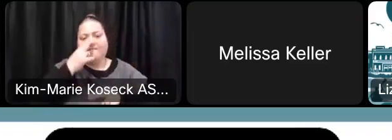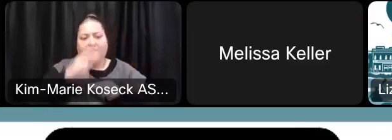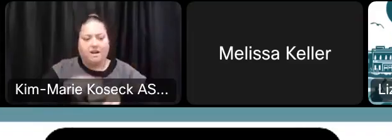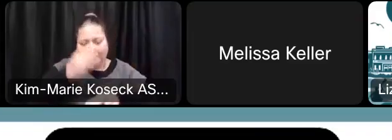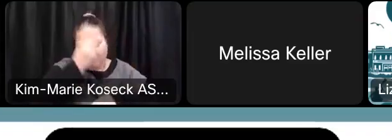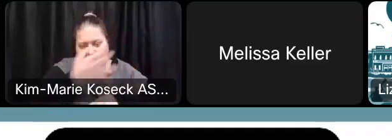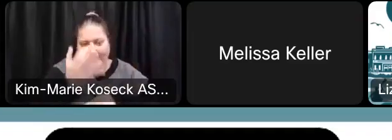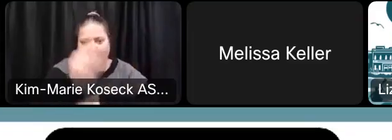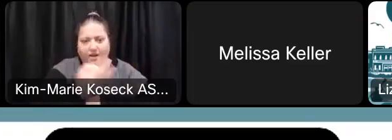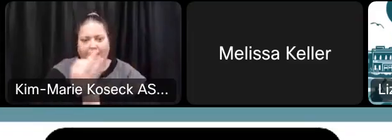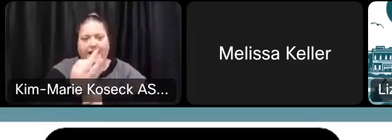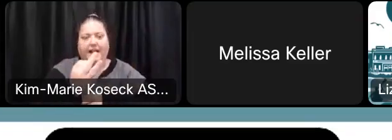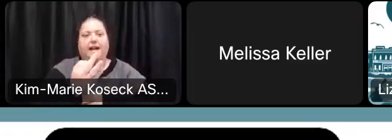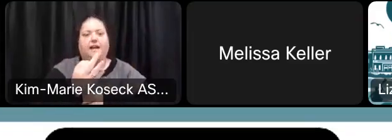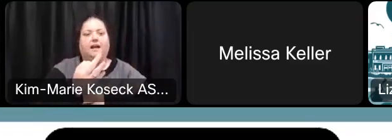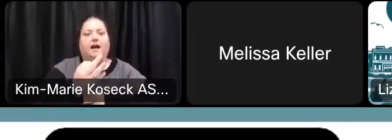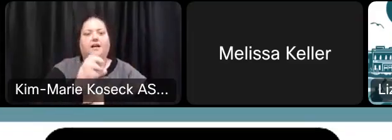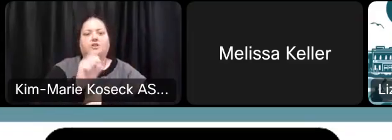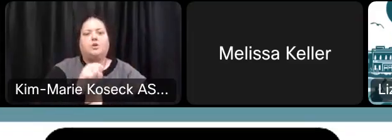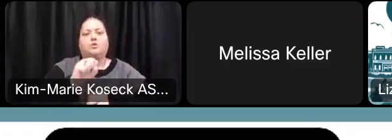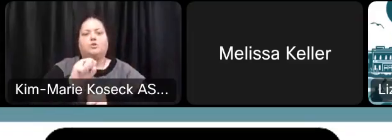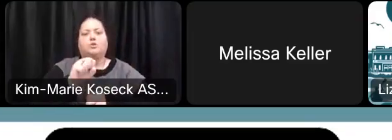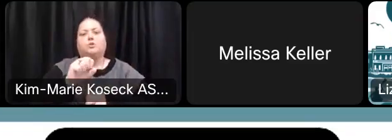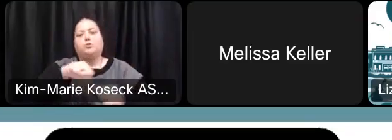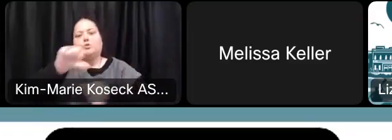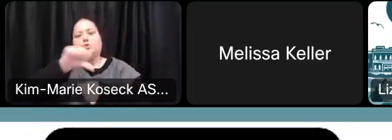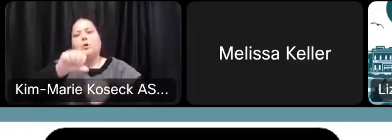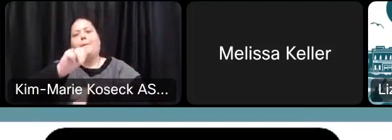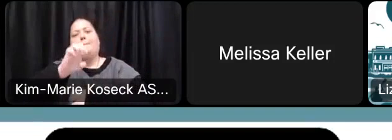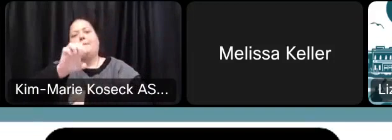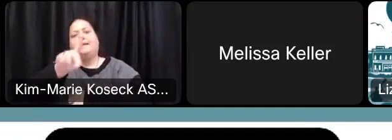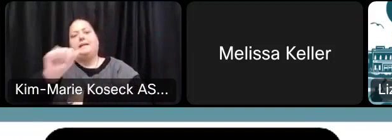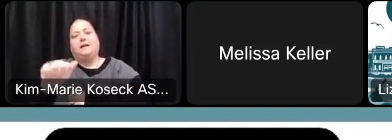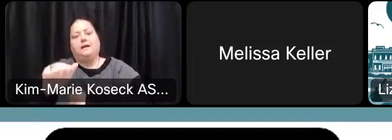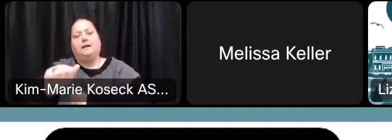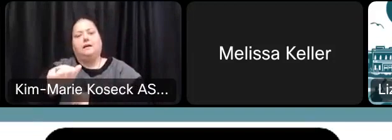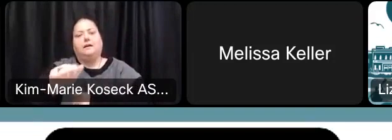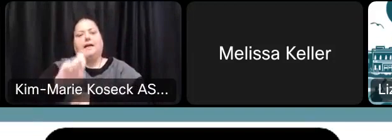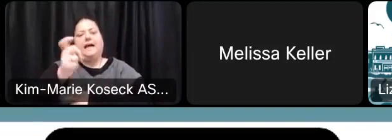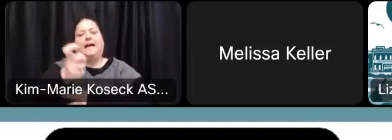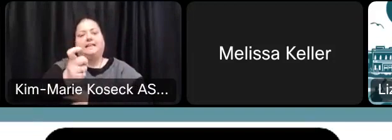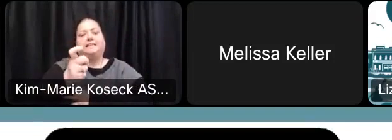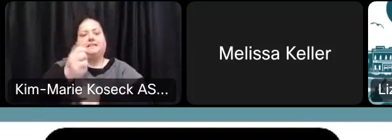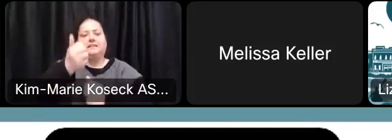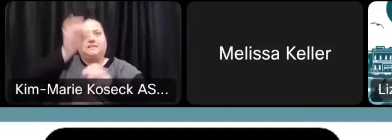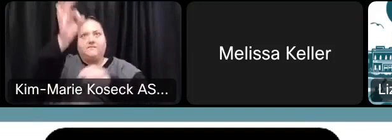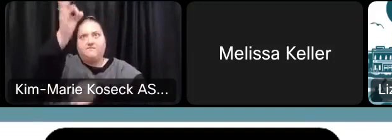on our social media, Facebook, LinkedIn, and X. Every Friday, we drill in on a program